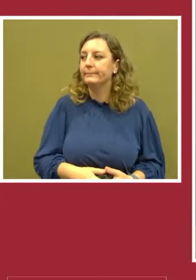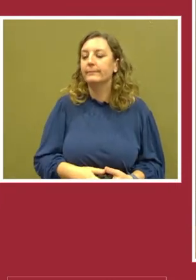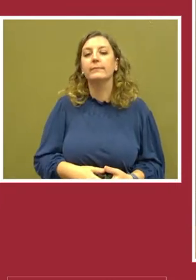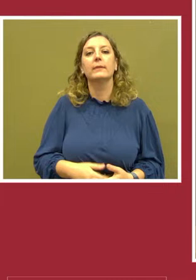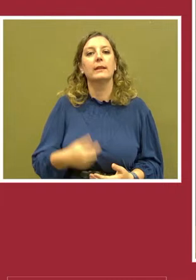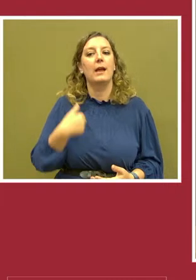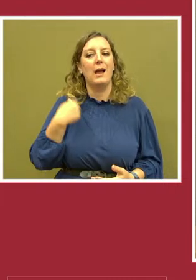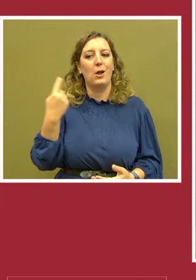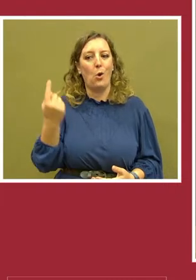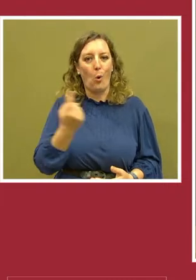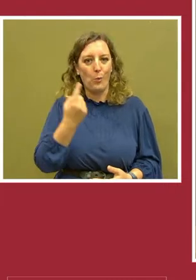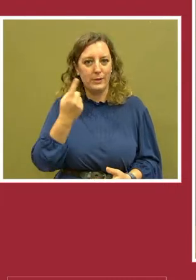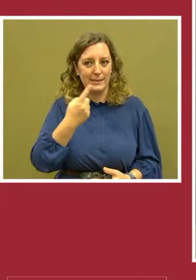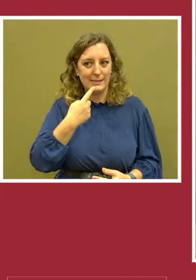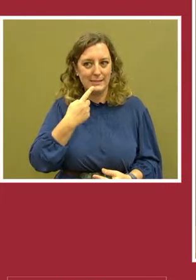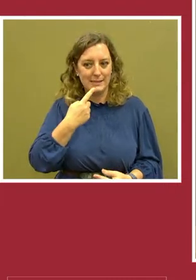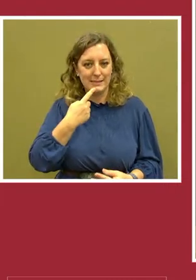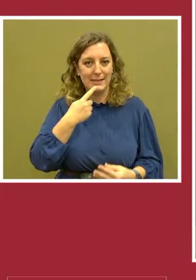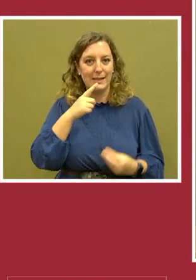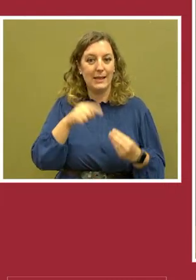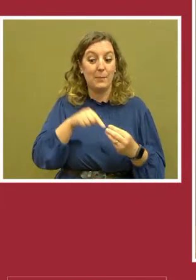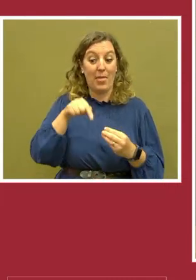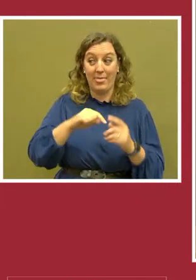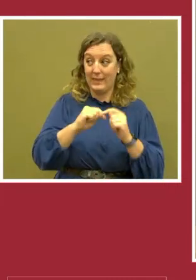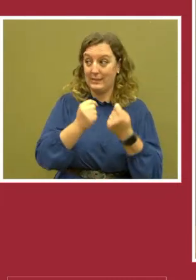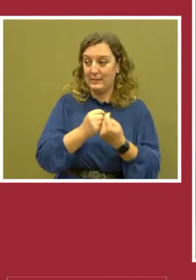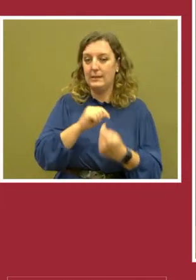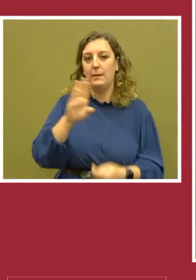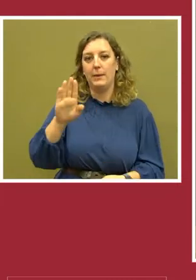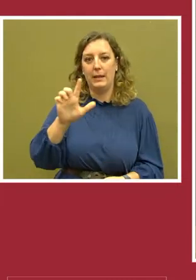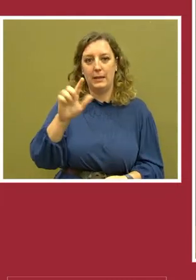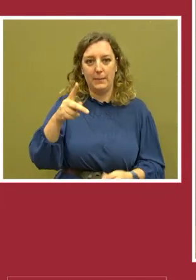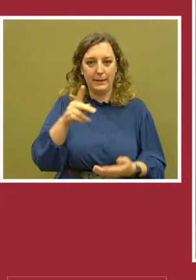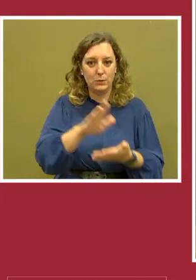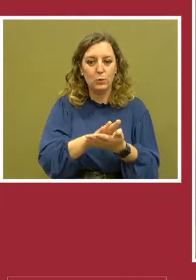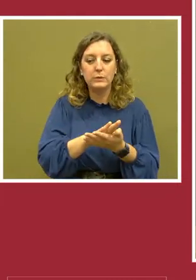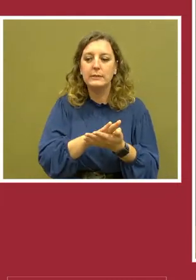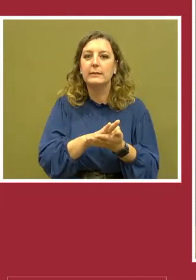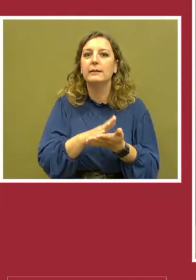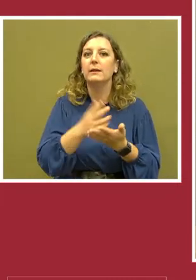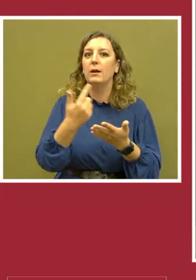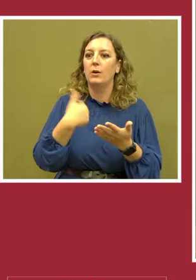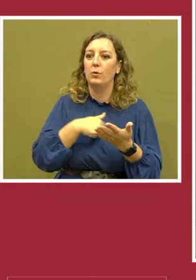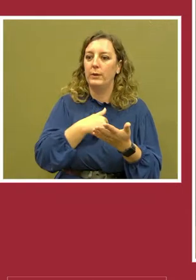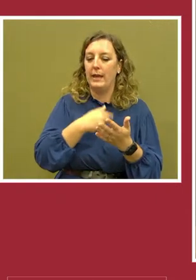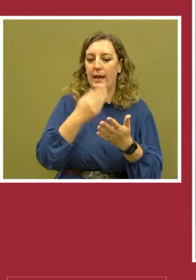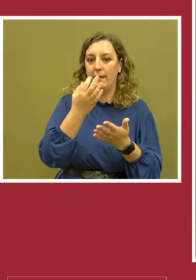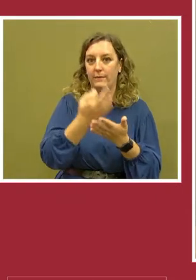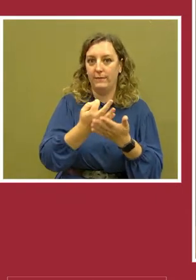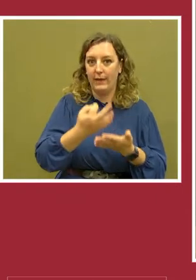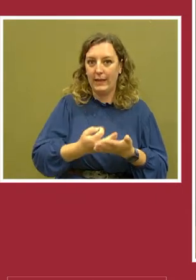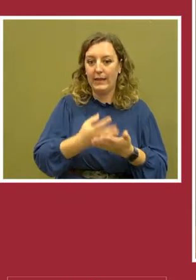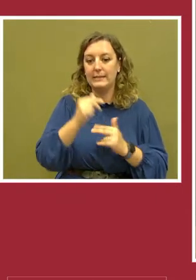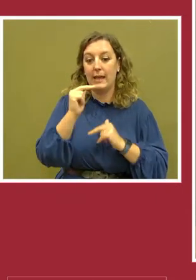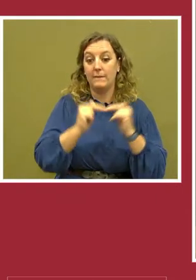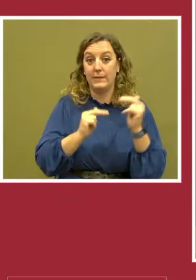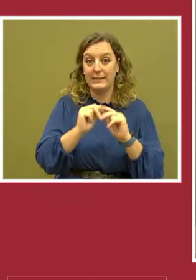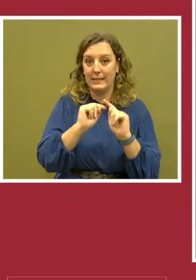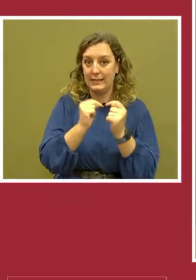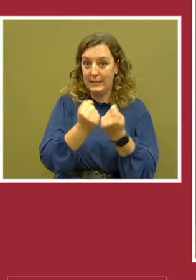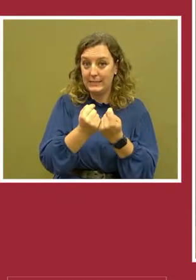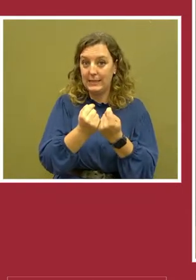of the things I always say about this team at Ben Lapine Schools is that we have a finance and a facility team that